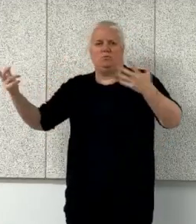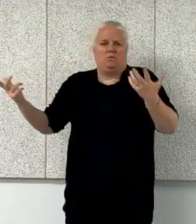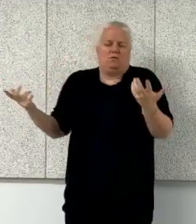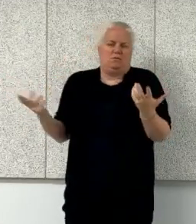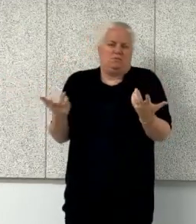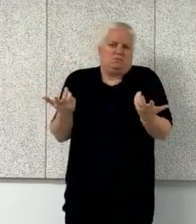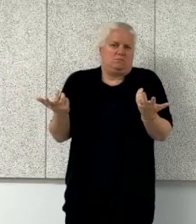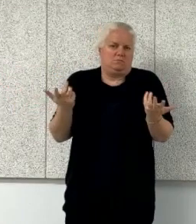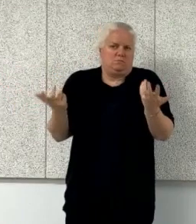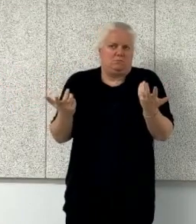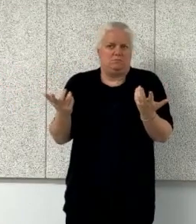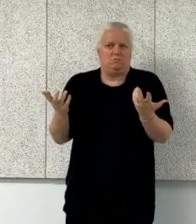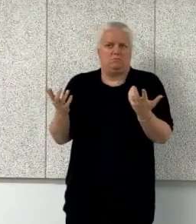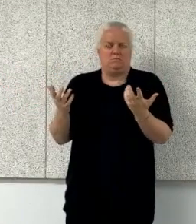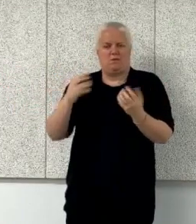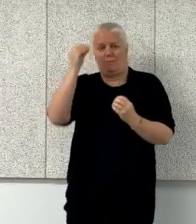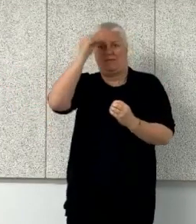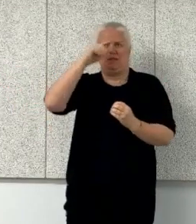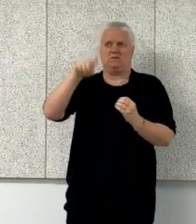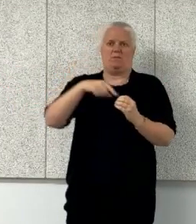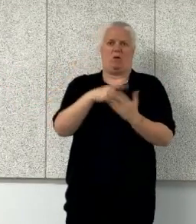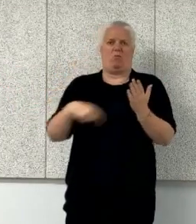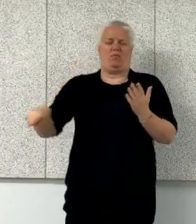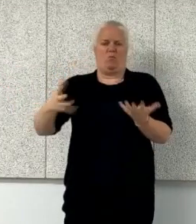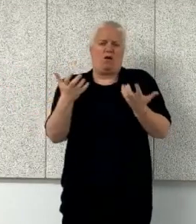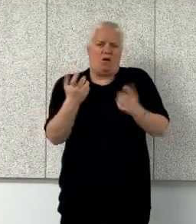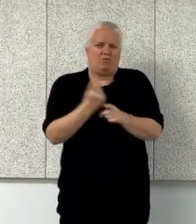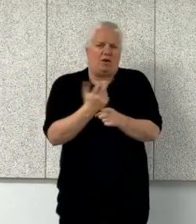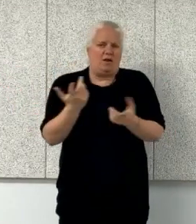know, perceptions about what they want.